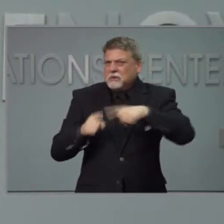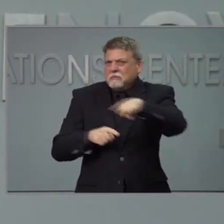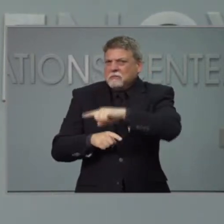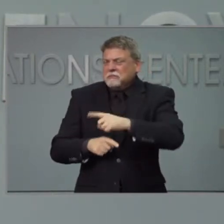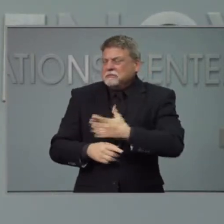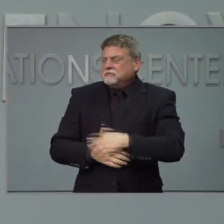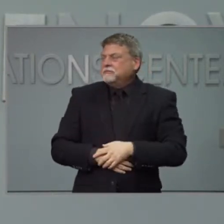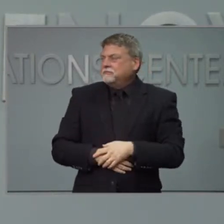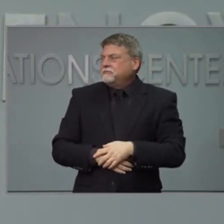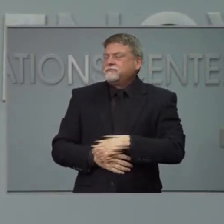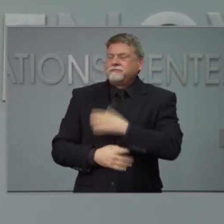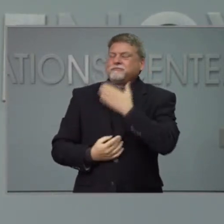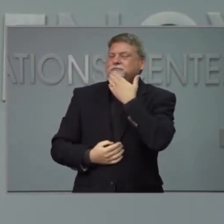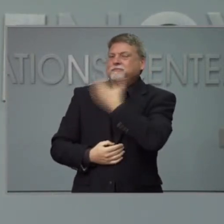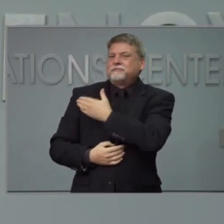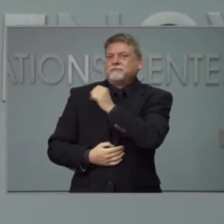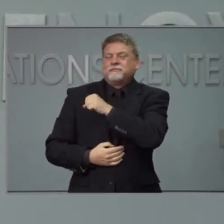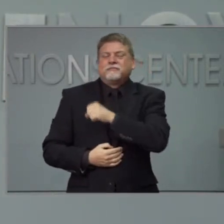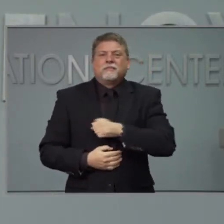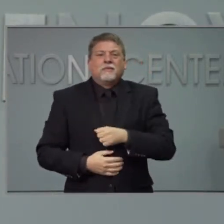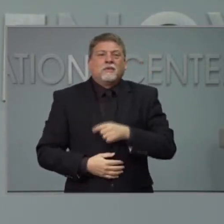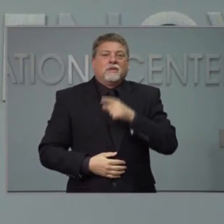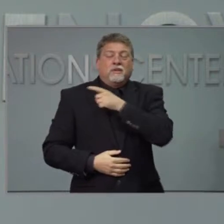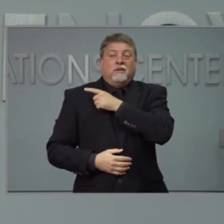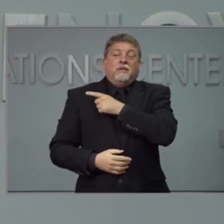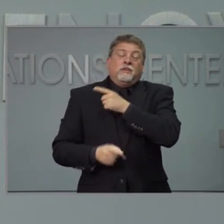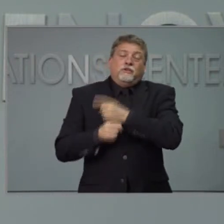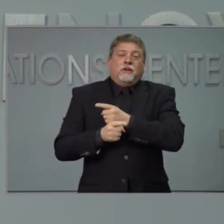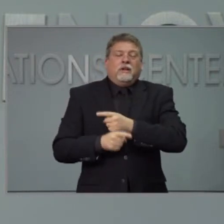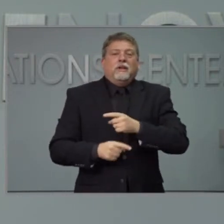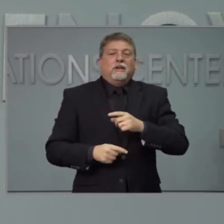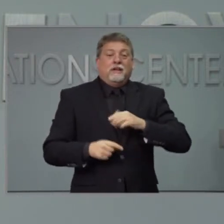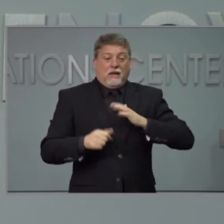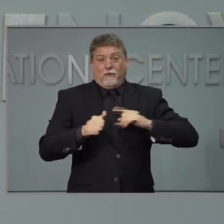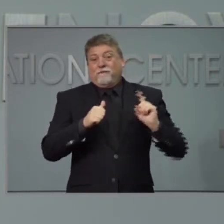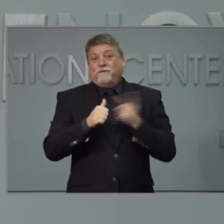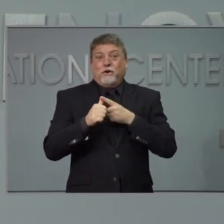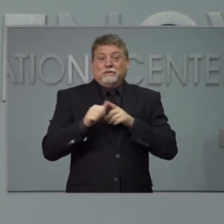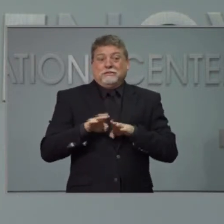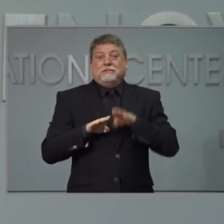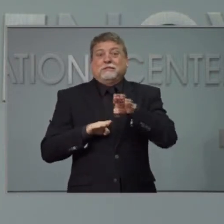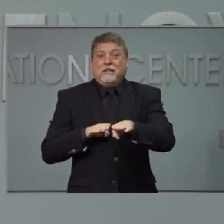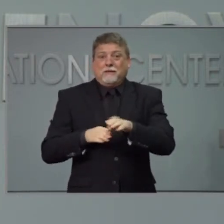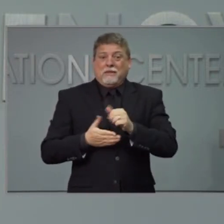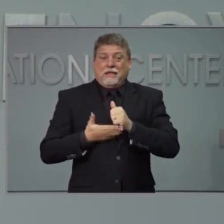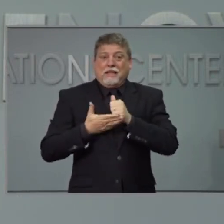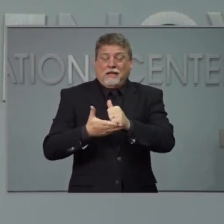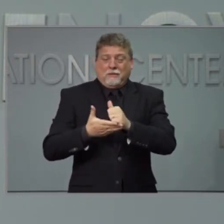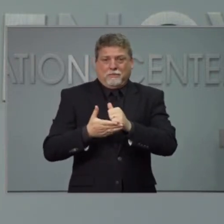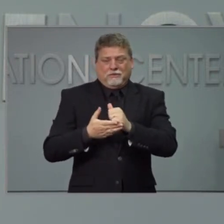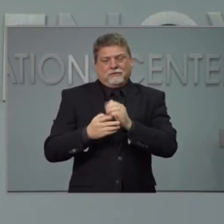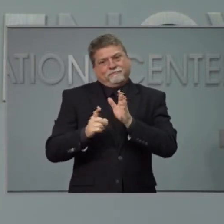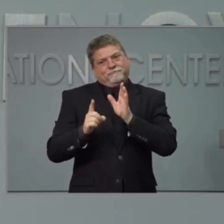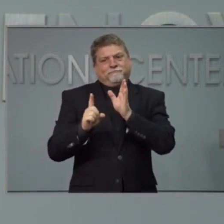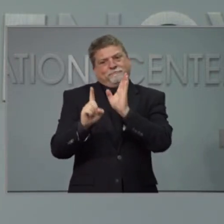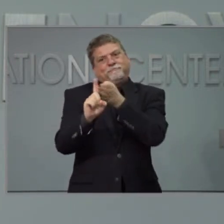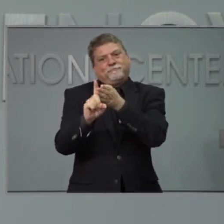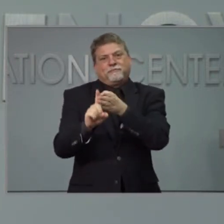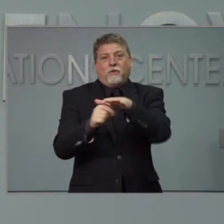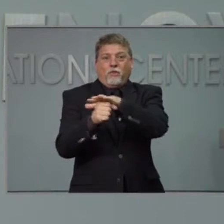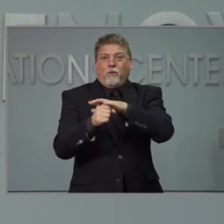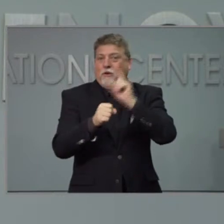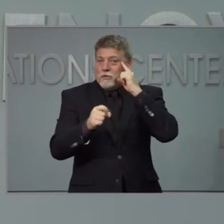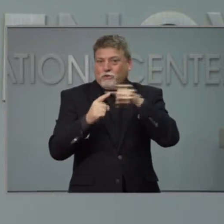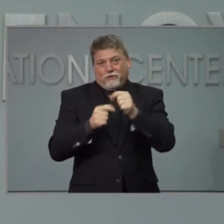Thank you, Governor. Yes, I think this is the next phase of our work with our local officials, and many of them have been